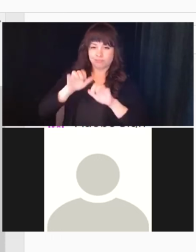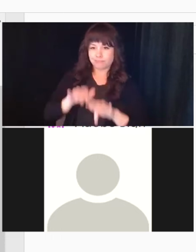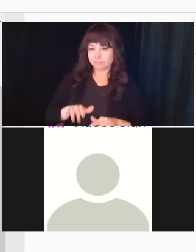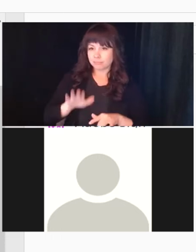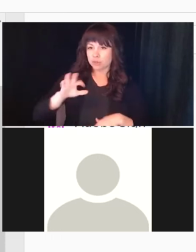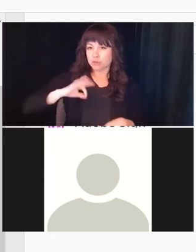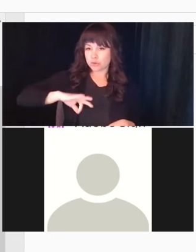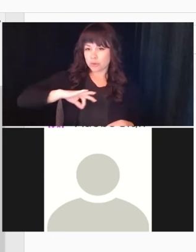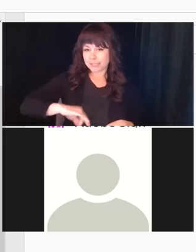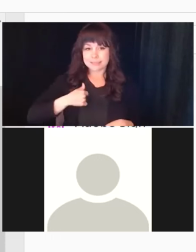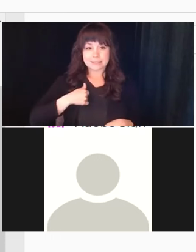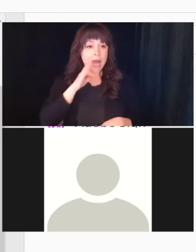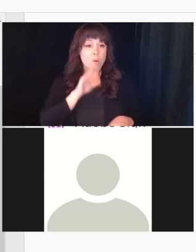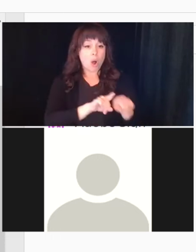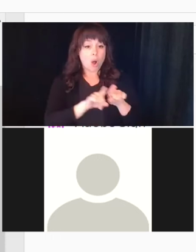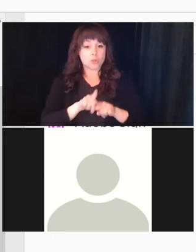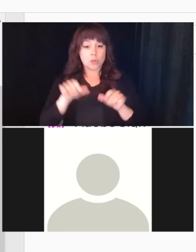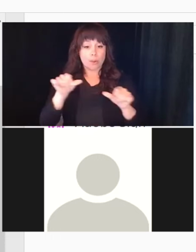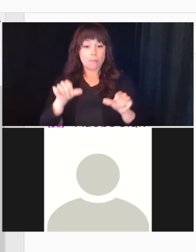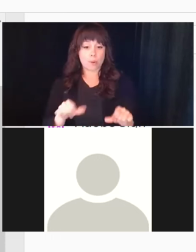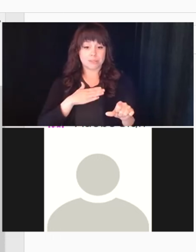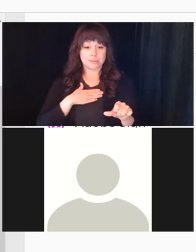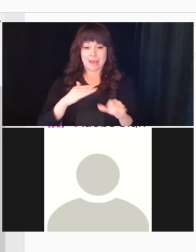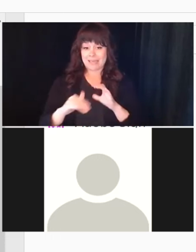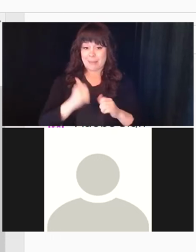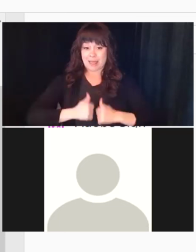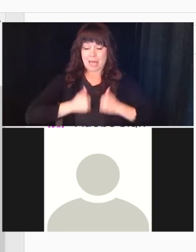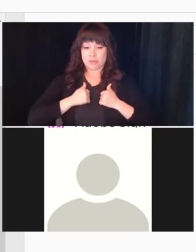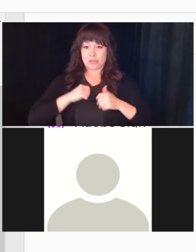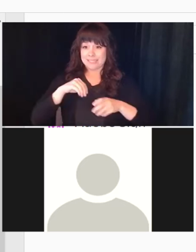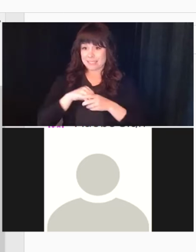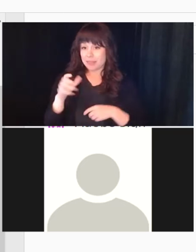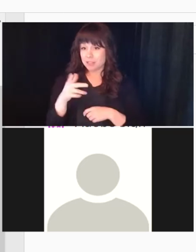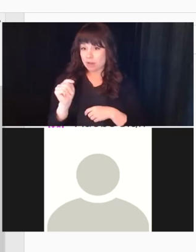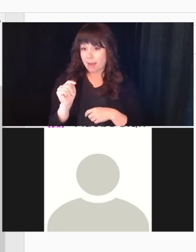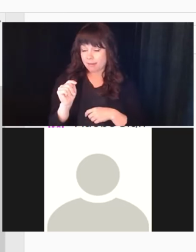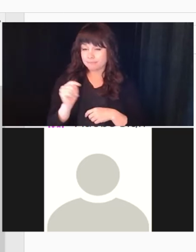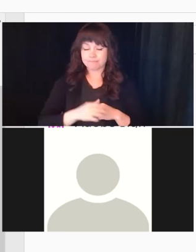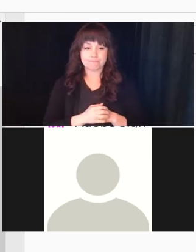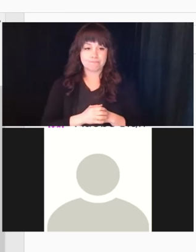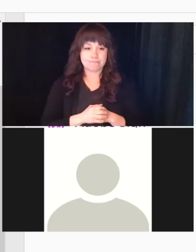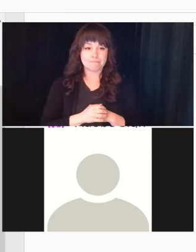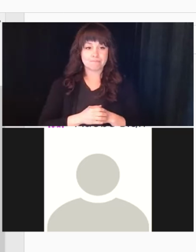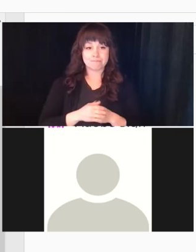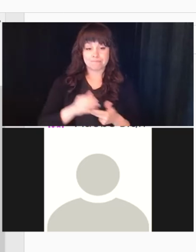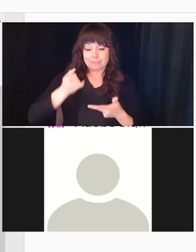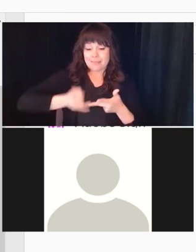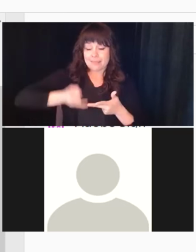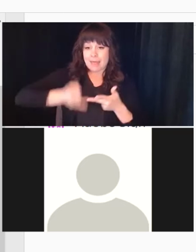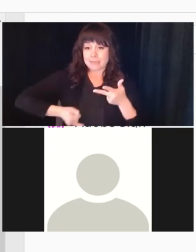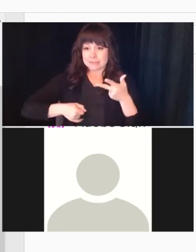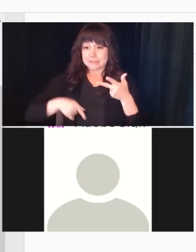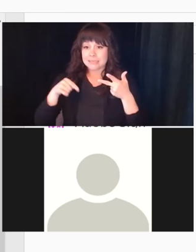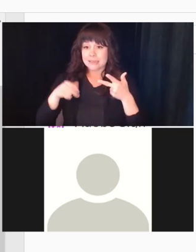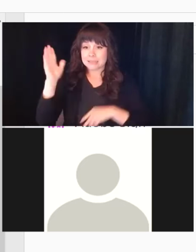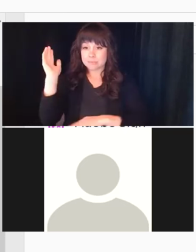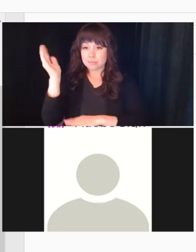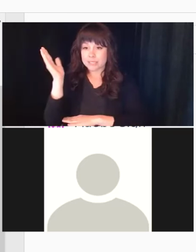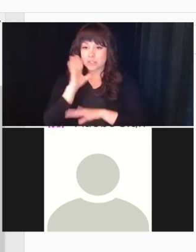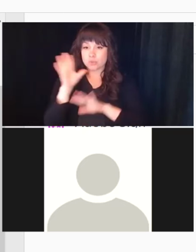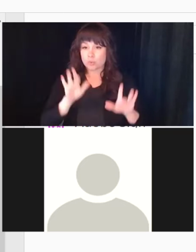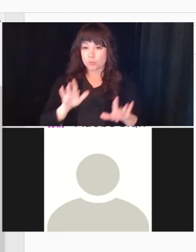my email address in the chat box. And finally, this presentation is going to be recorded and